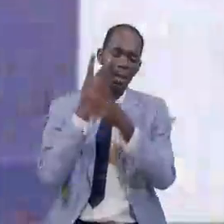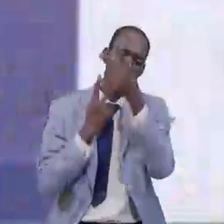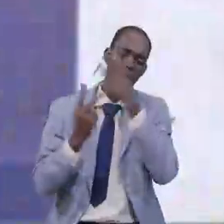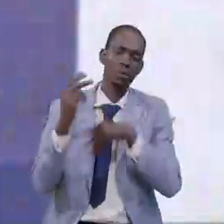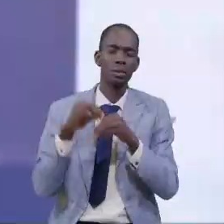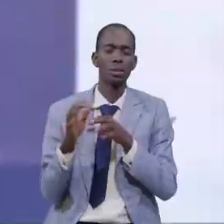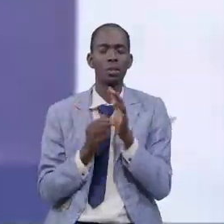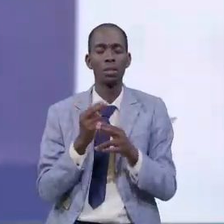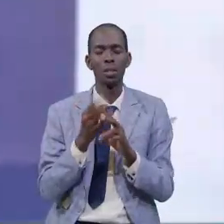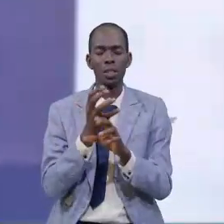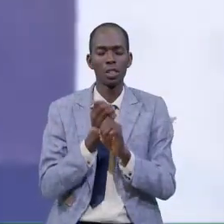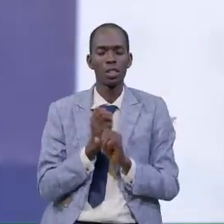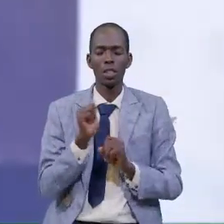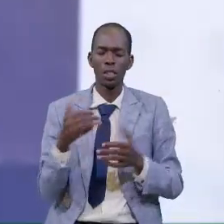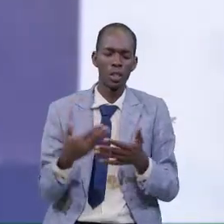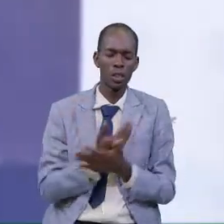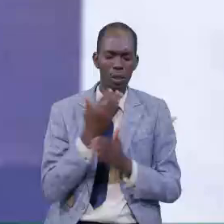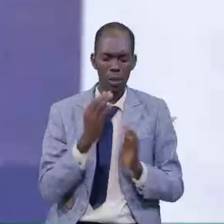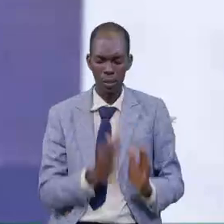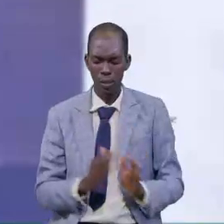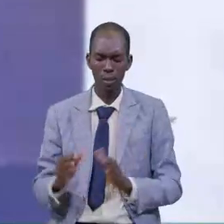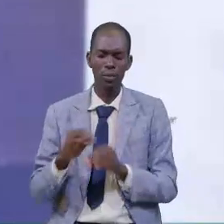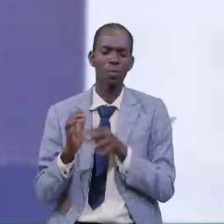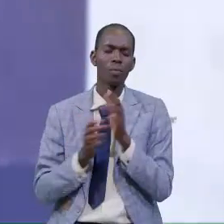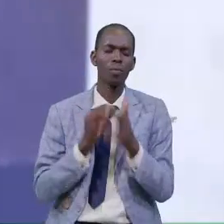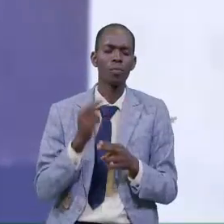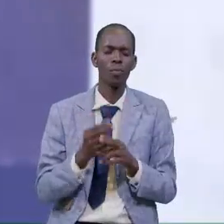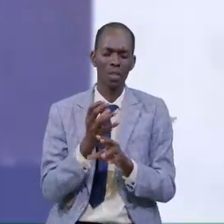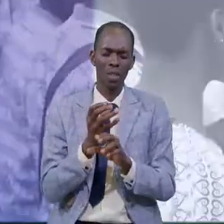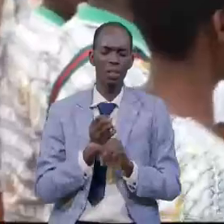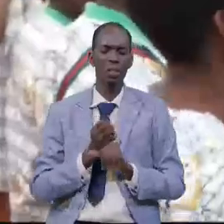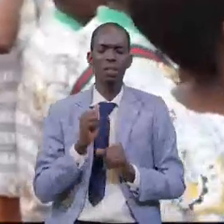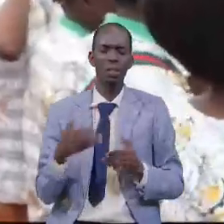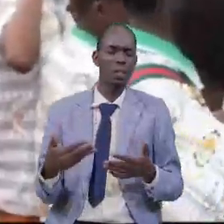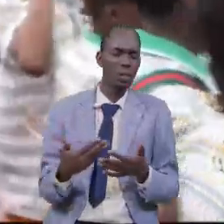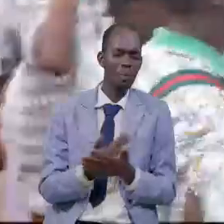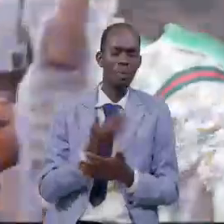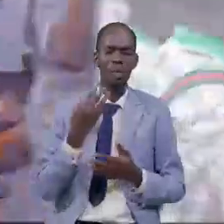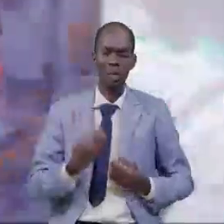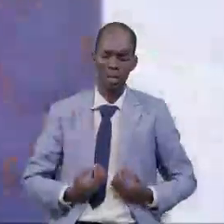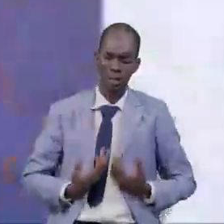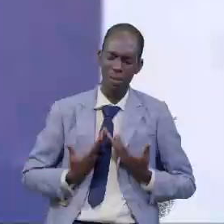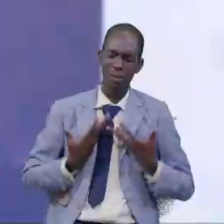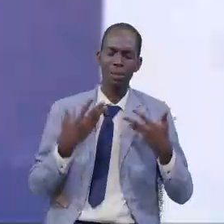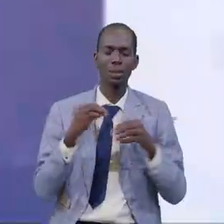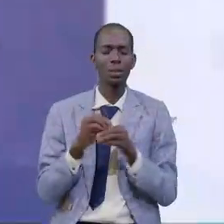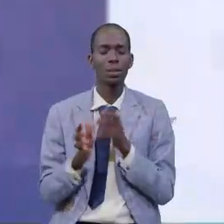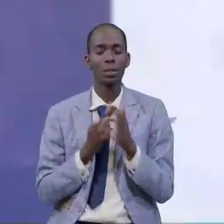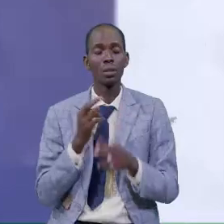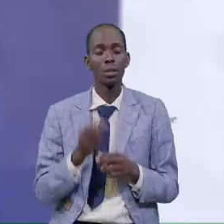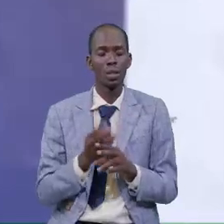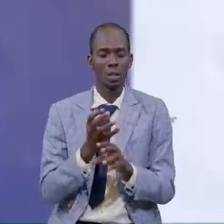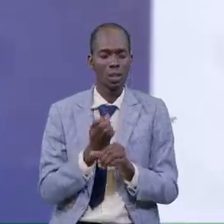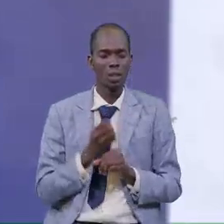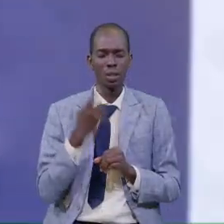Receive a new strategy. Receive a new motivation. Receive the